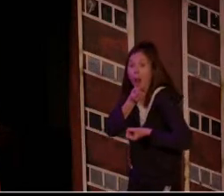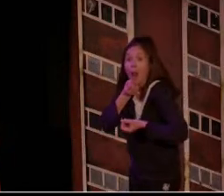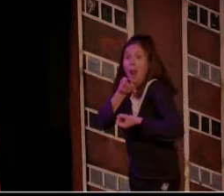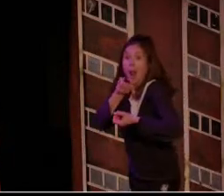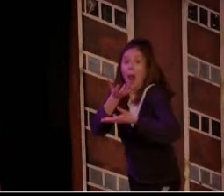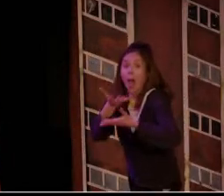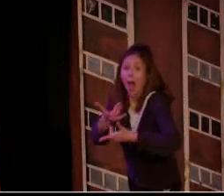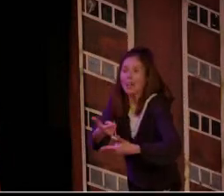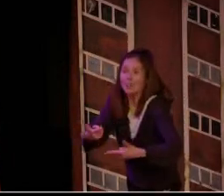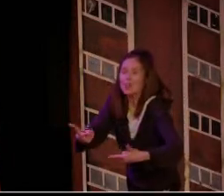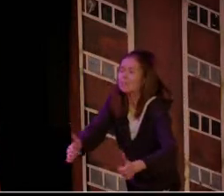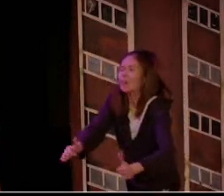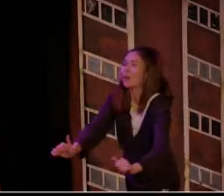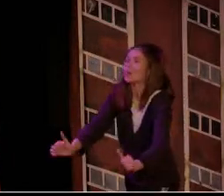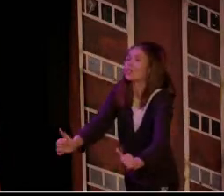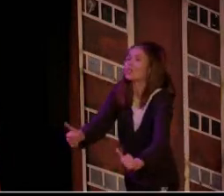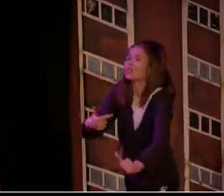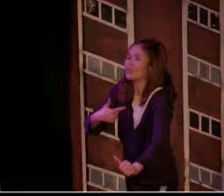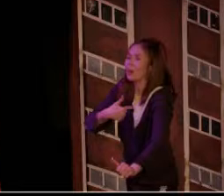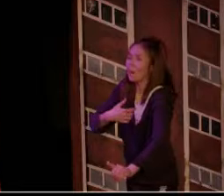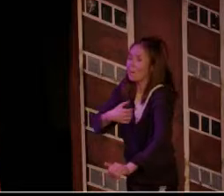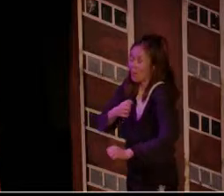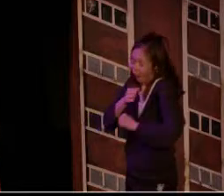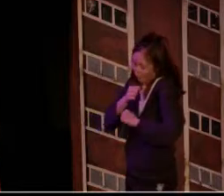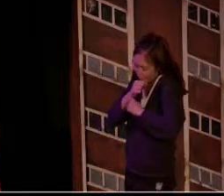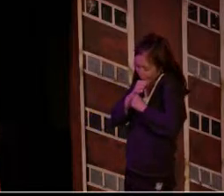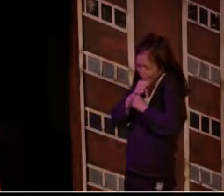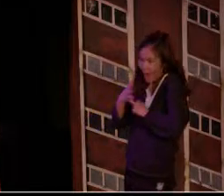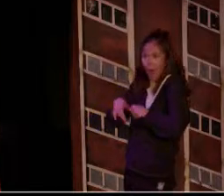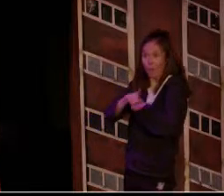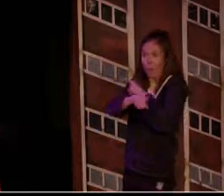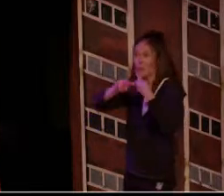let time's news be known as it unfolds.